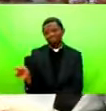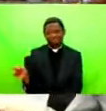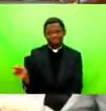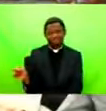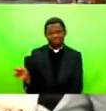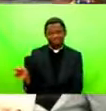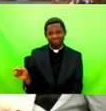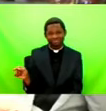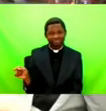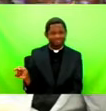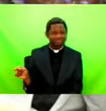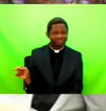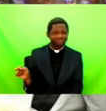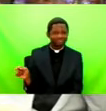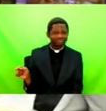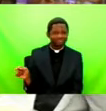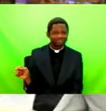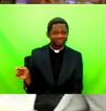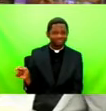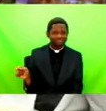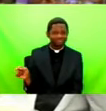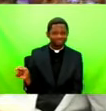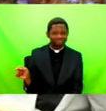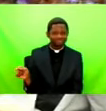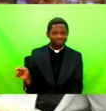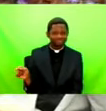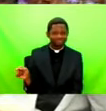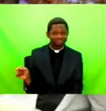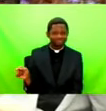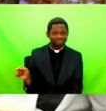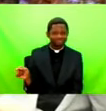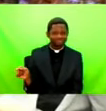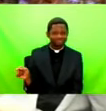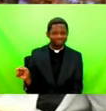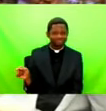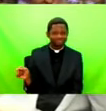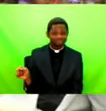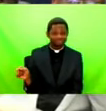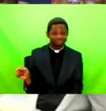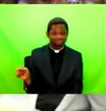He has never been to one outreach except the one we went yesterday.